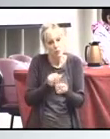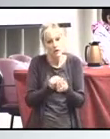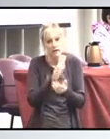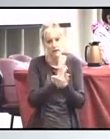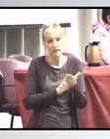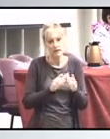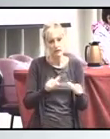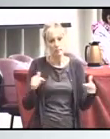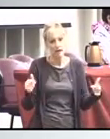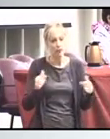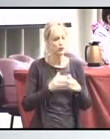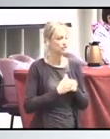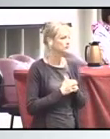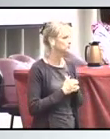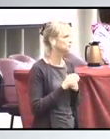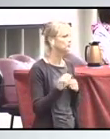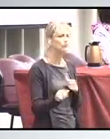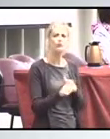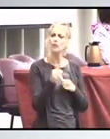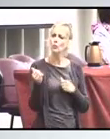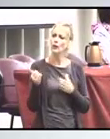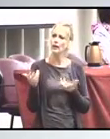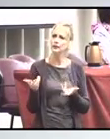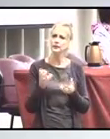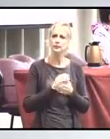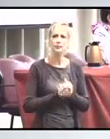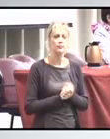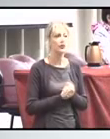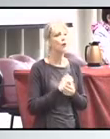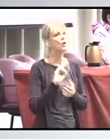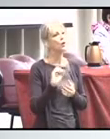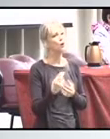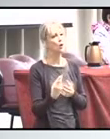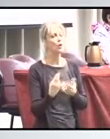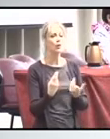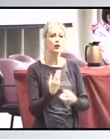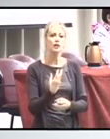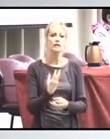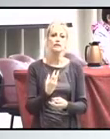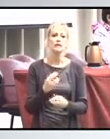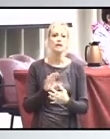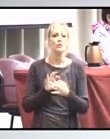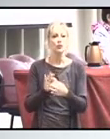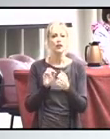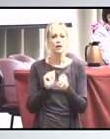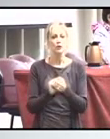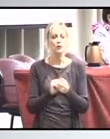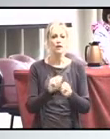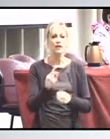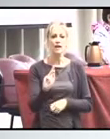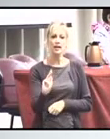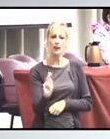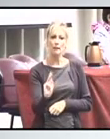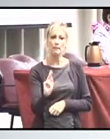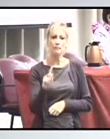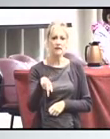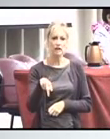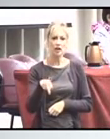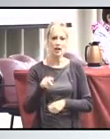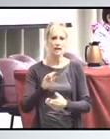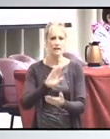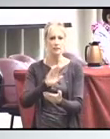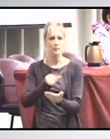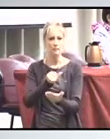What else did we do? Oh, the telephonic interpreter. Oh, being a part of Kapilani Medical Center for Women and Children,